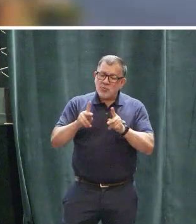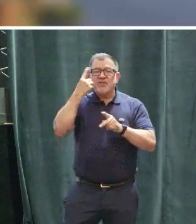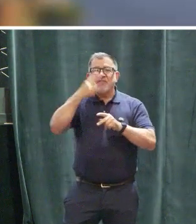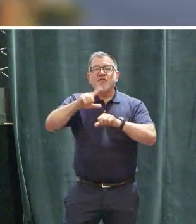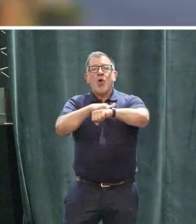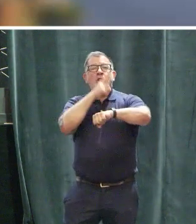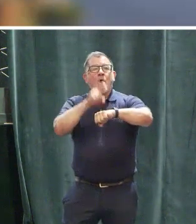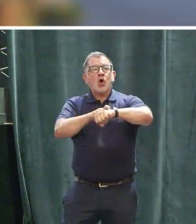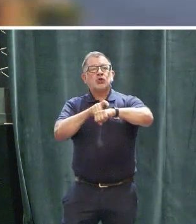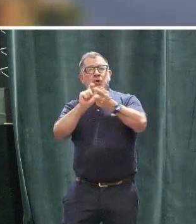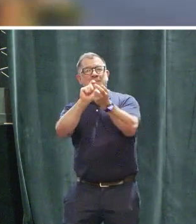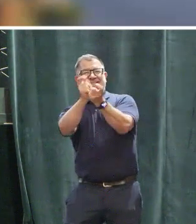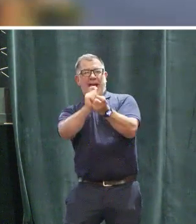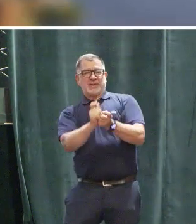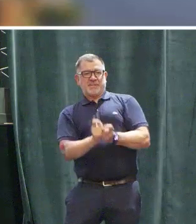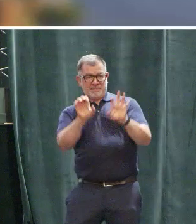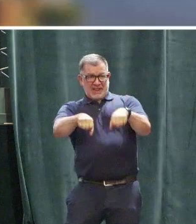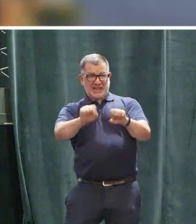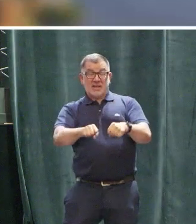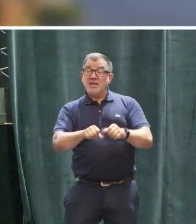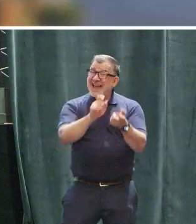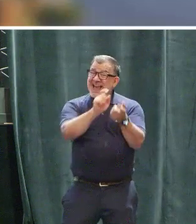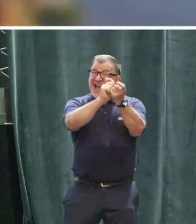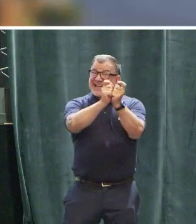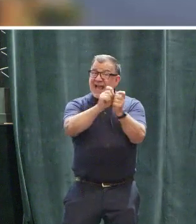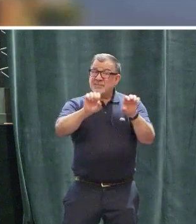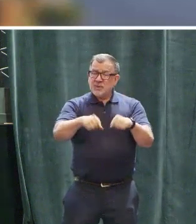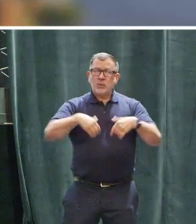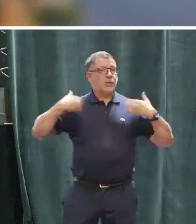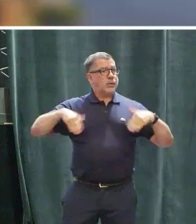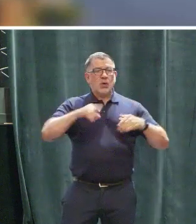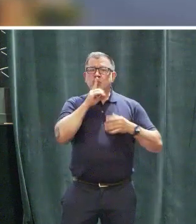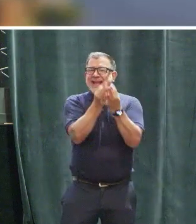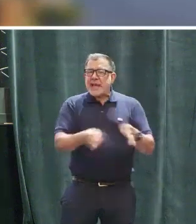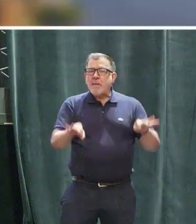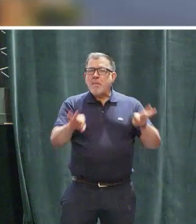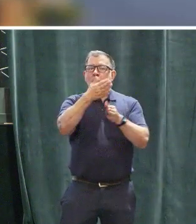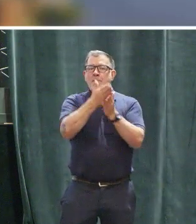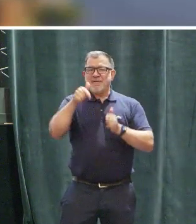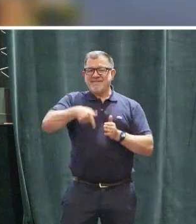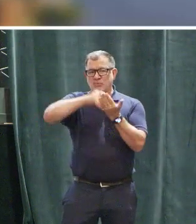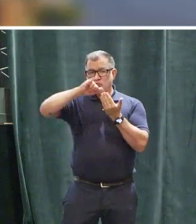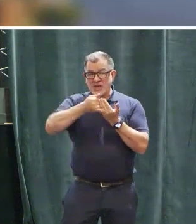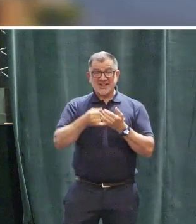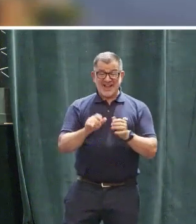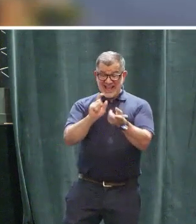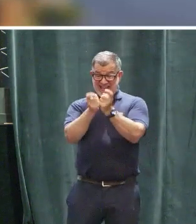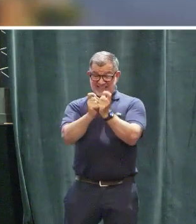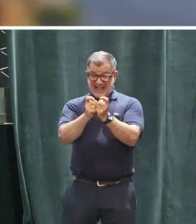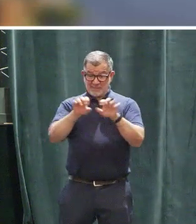long-term adaptability. Adaptability is a very important aspect of this project, and adaptability means